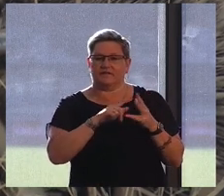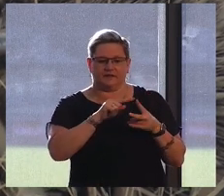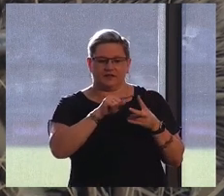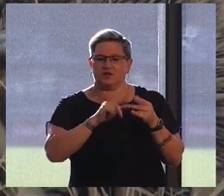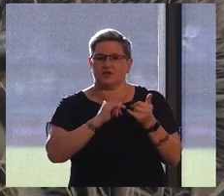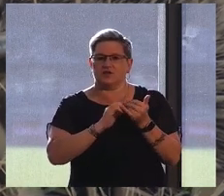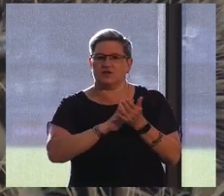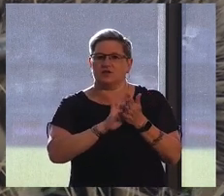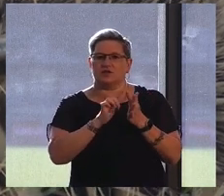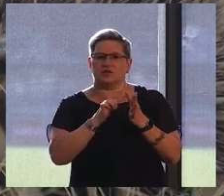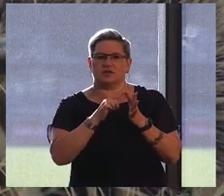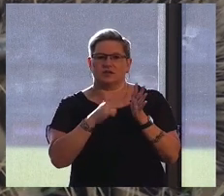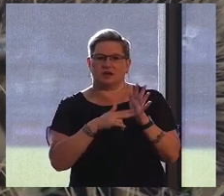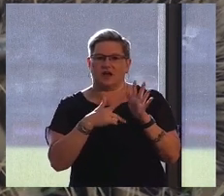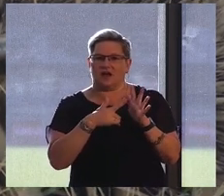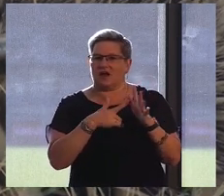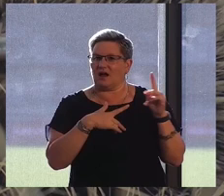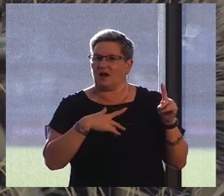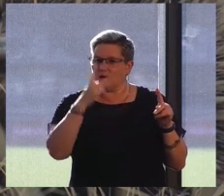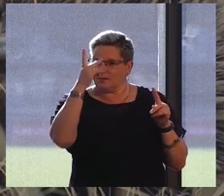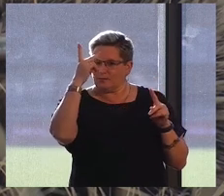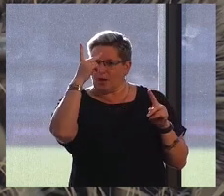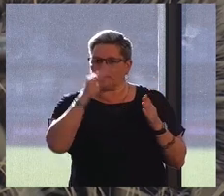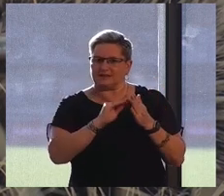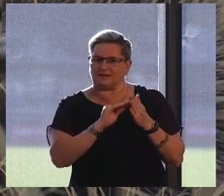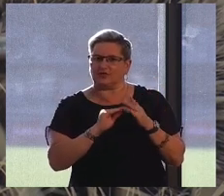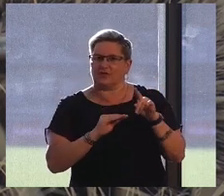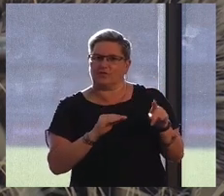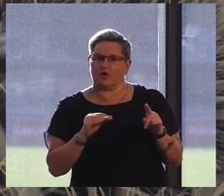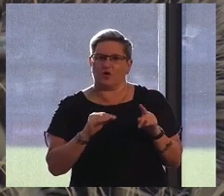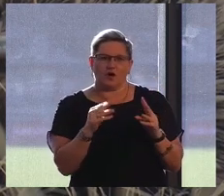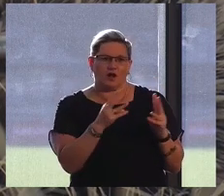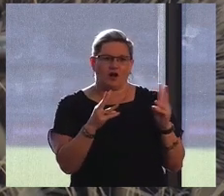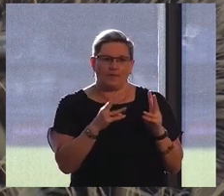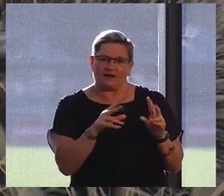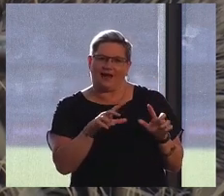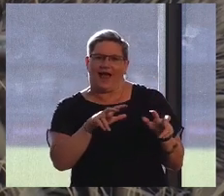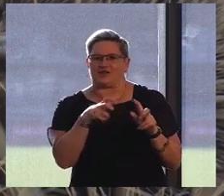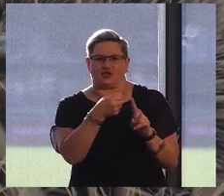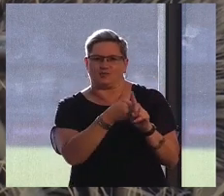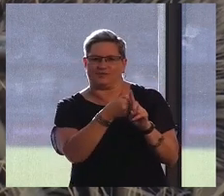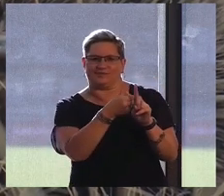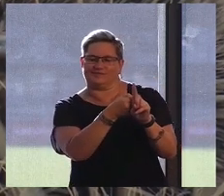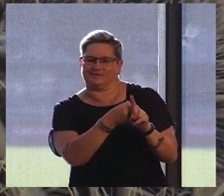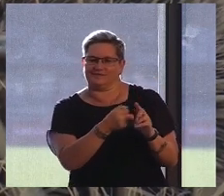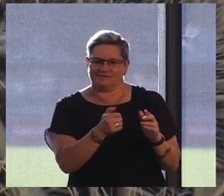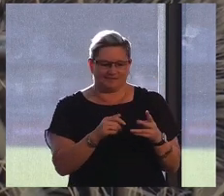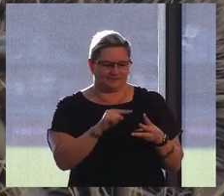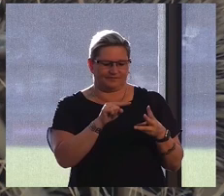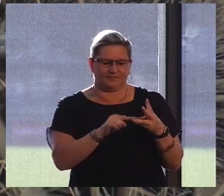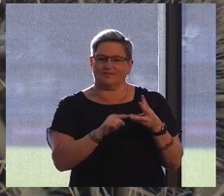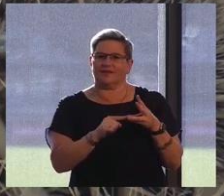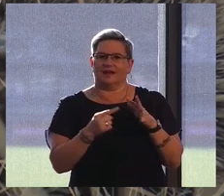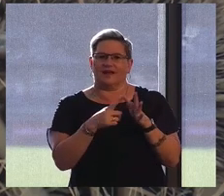Parliamentary Secretary for Climate Action. Isn't it great we have a Parliamentary Secretary for Climate Action? Ellen Sandel, the Member